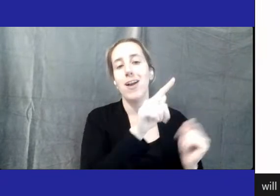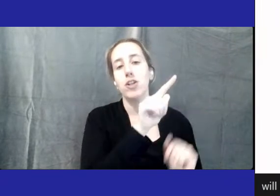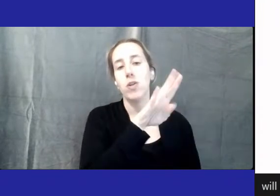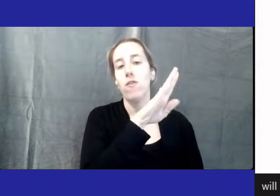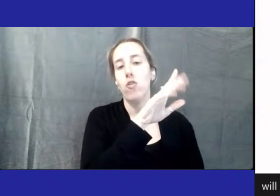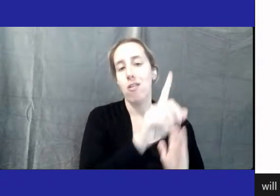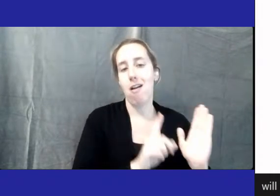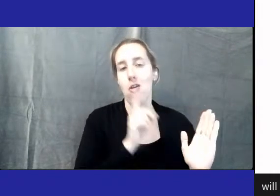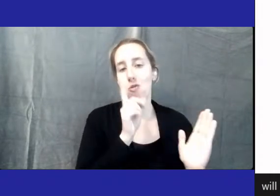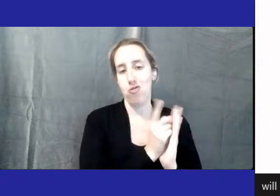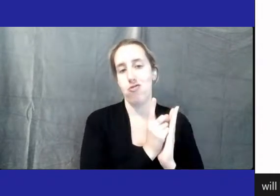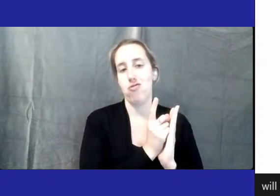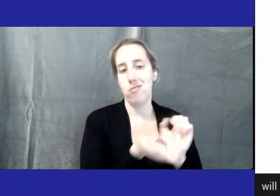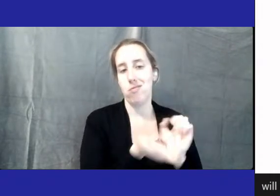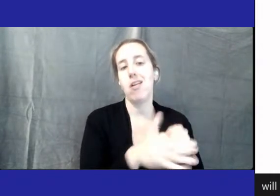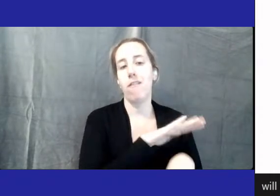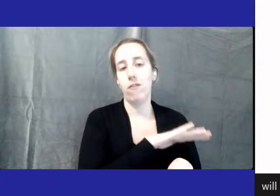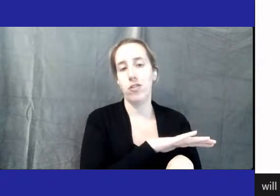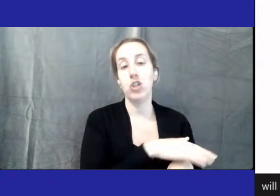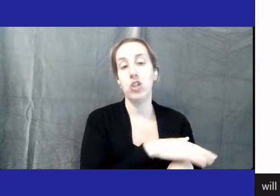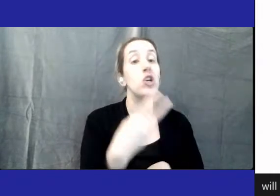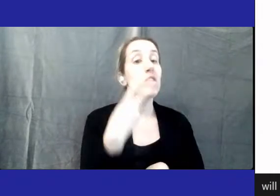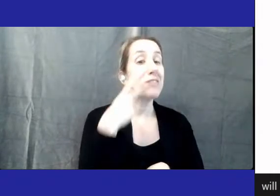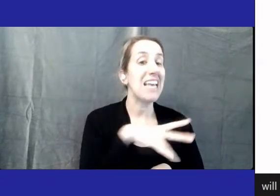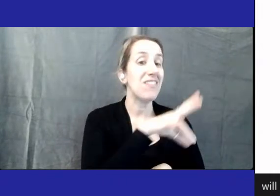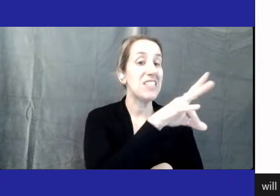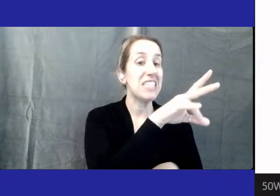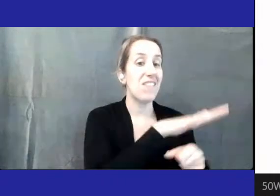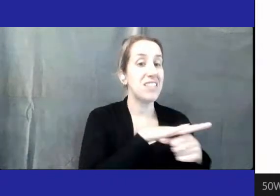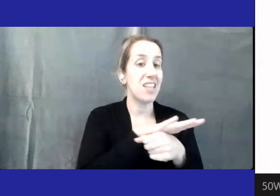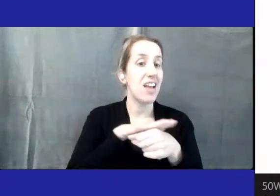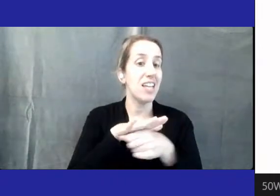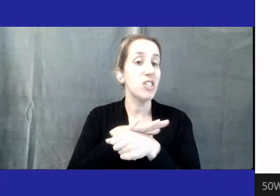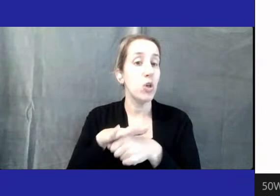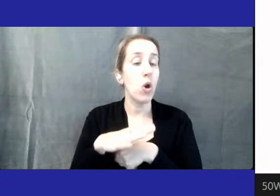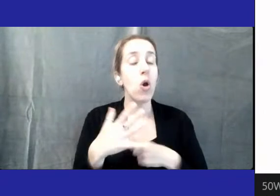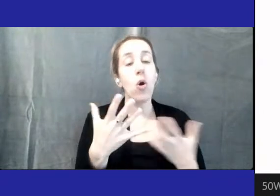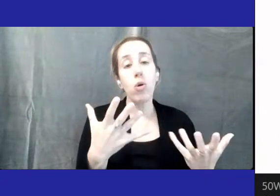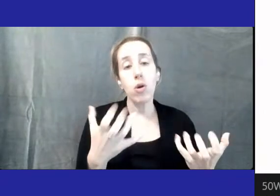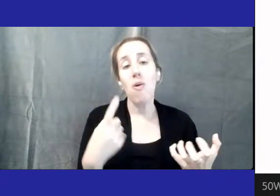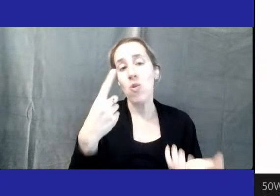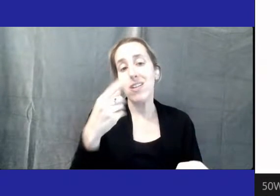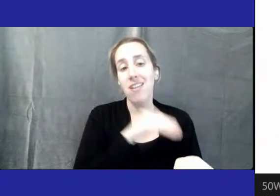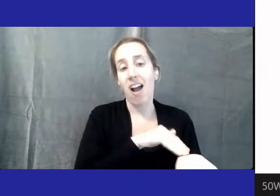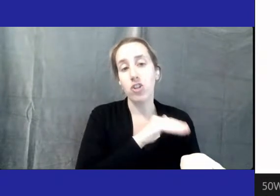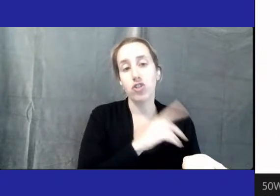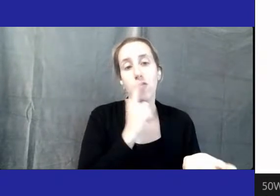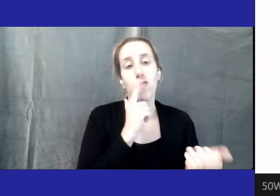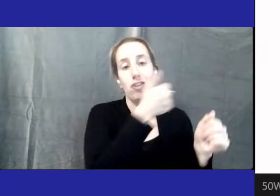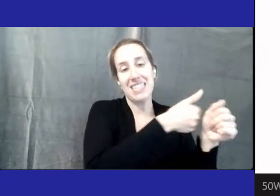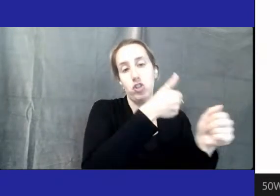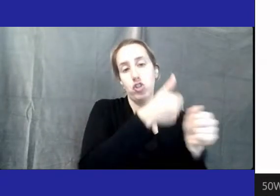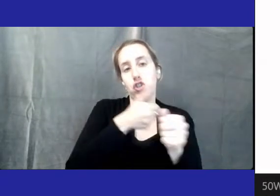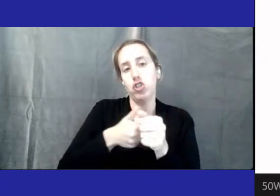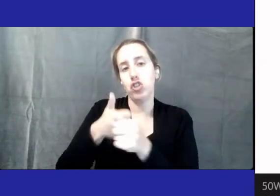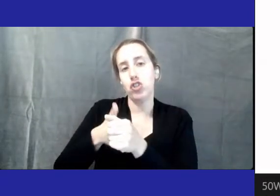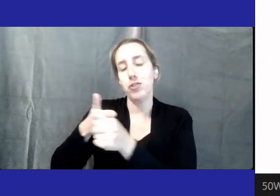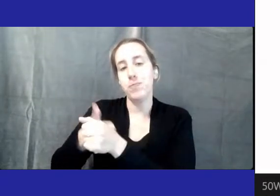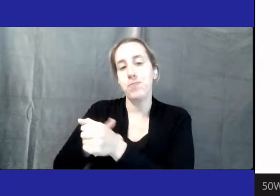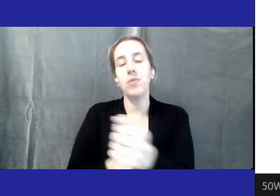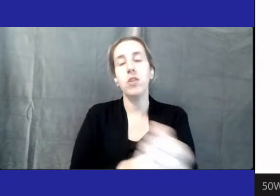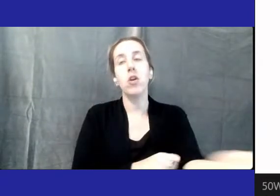7 sites. We want to have a provider designated to each site. We're considering there may be a provider that's just